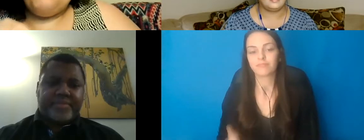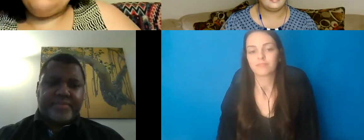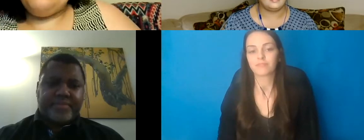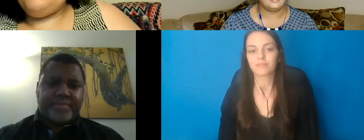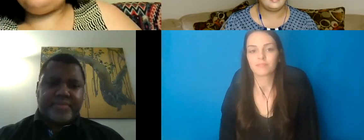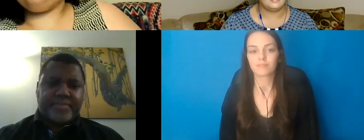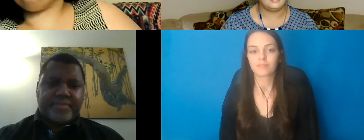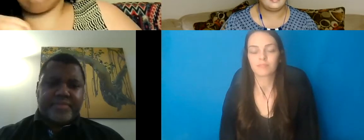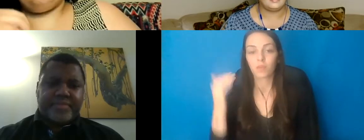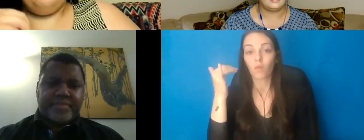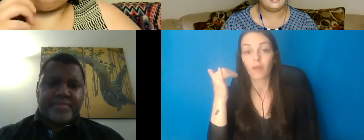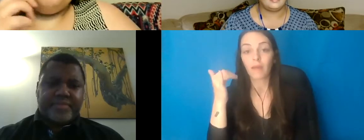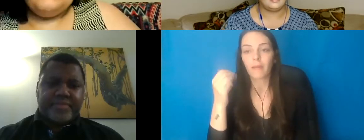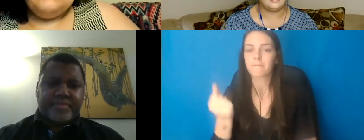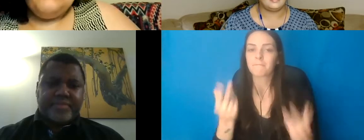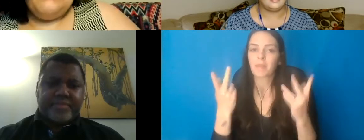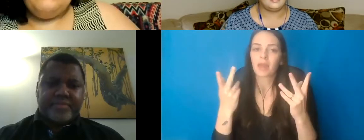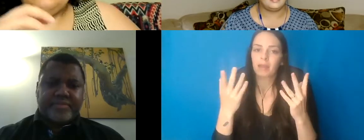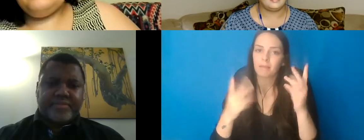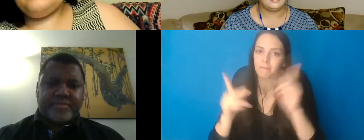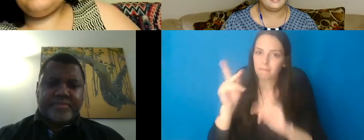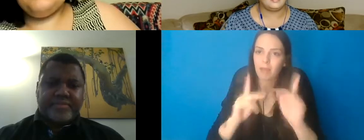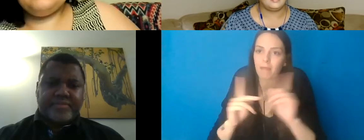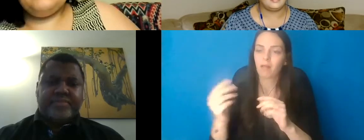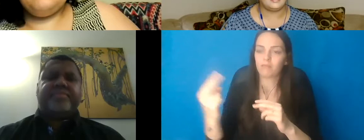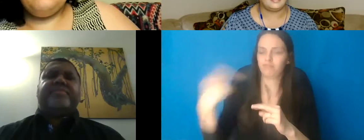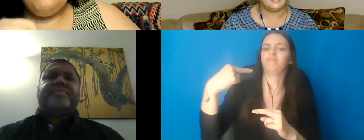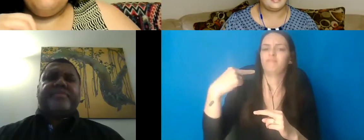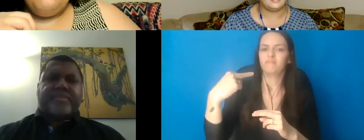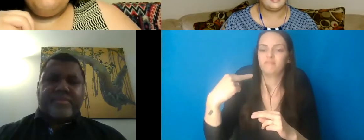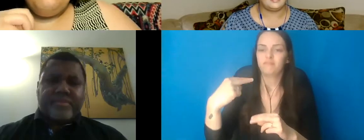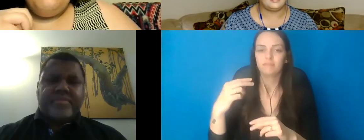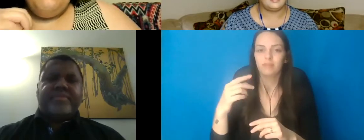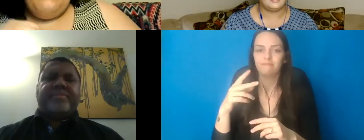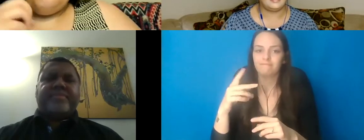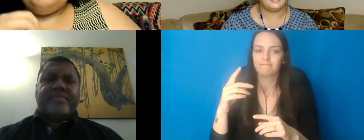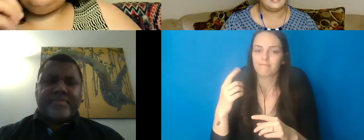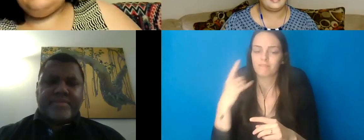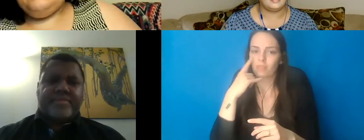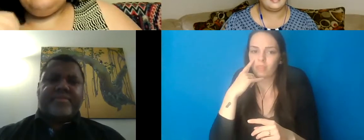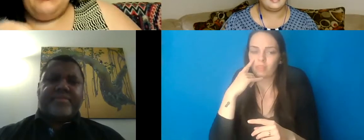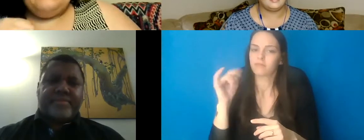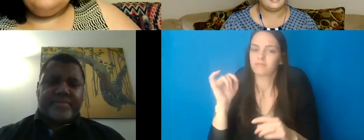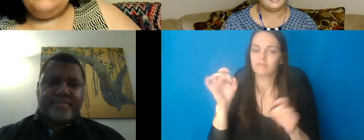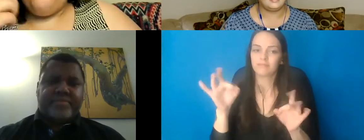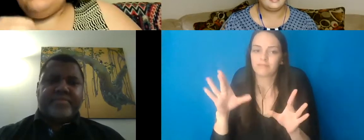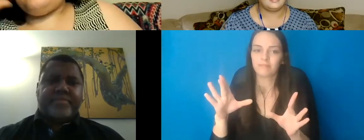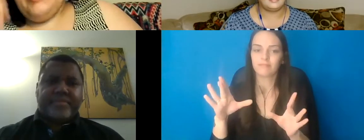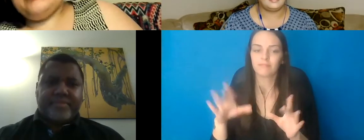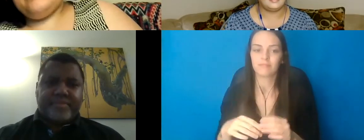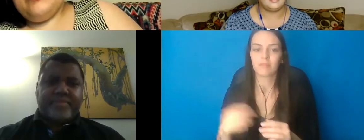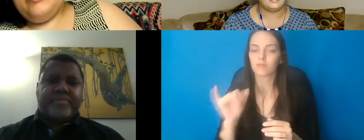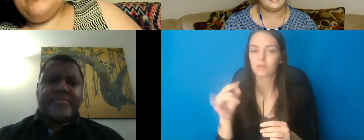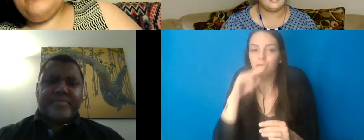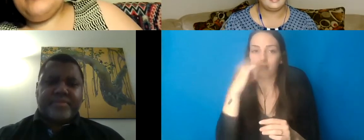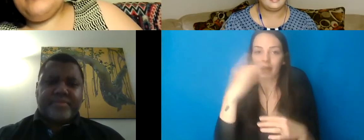many violent faces, and like as a person of color and an Indigenous person, I've been seen as a, we can